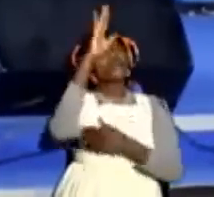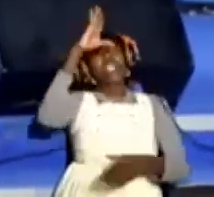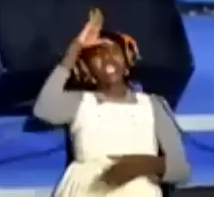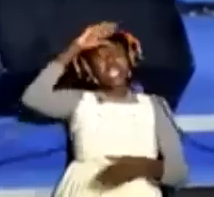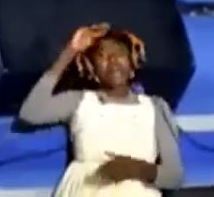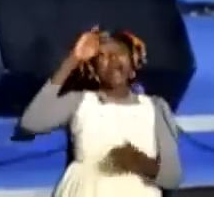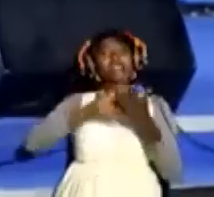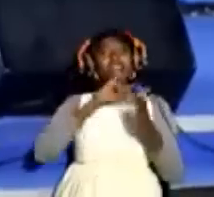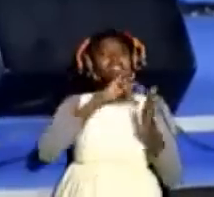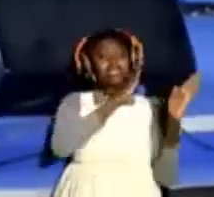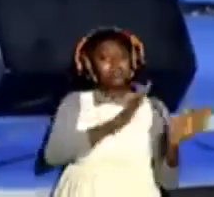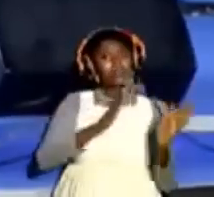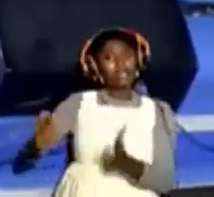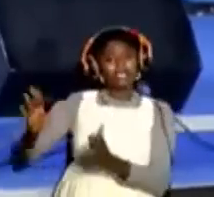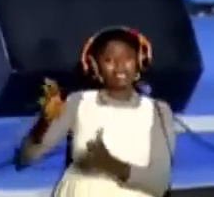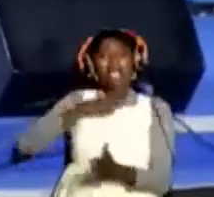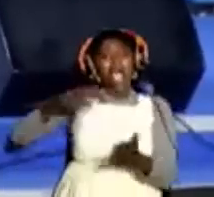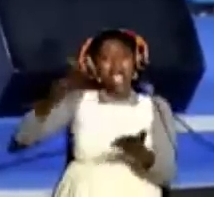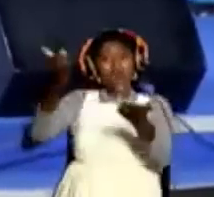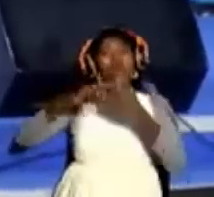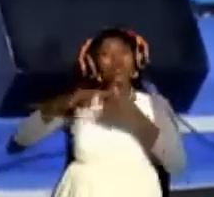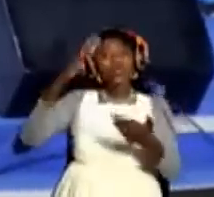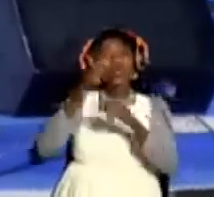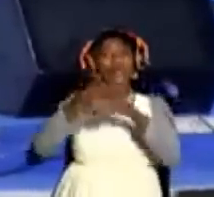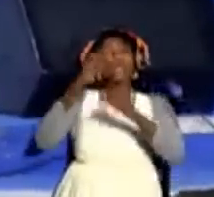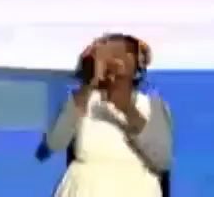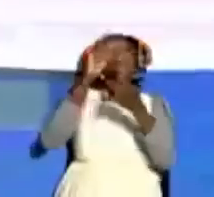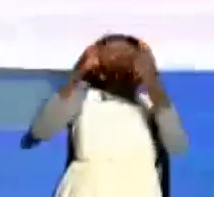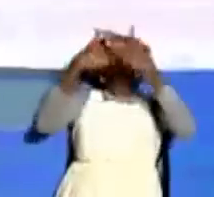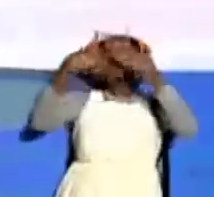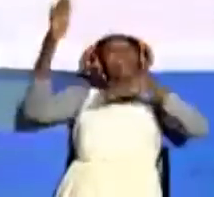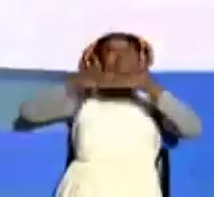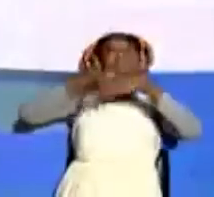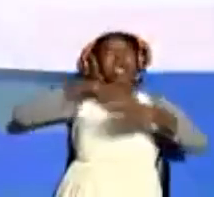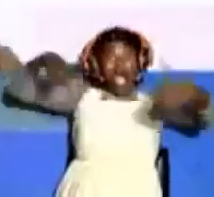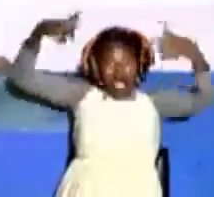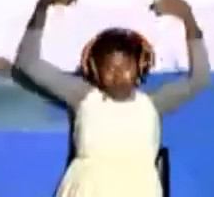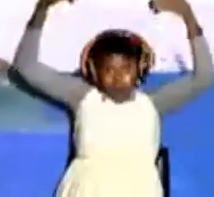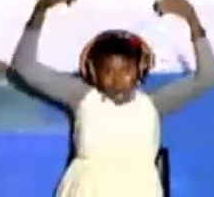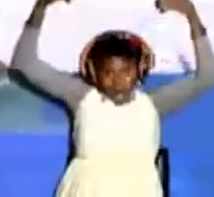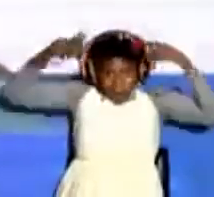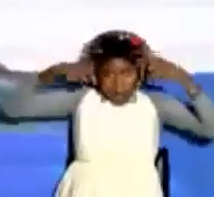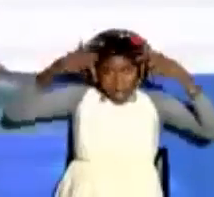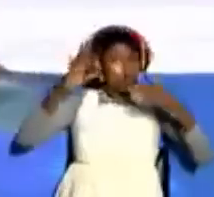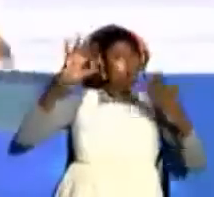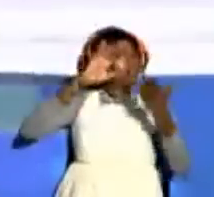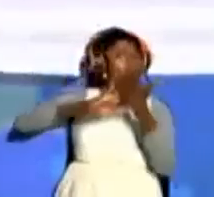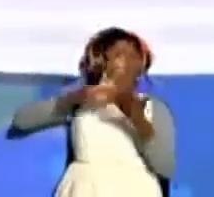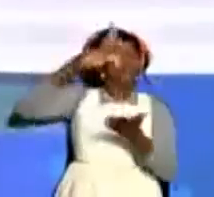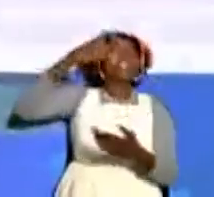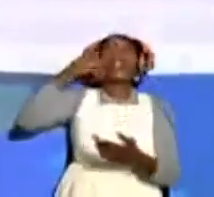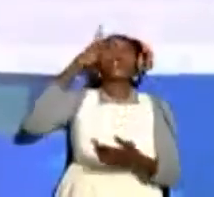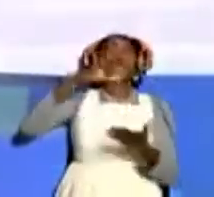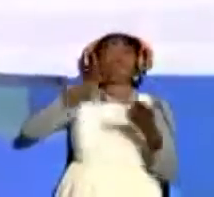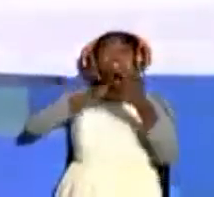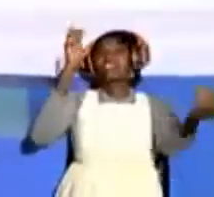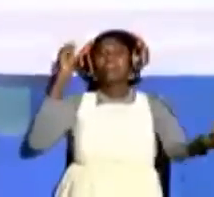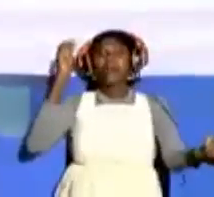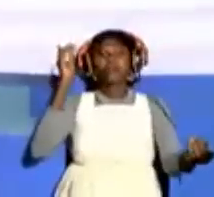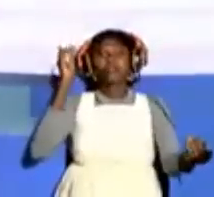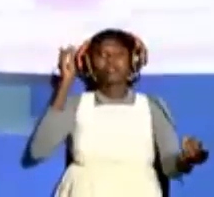is planning, the woman that wants to make it to heaven and wear the crown of glory must depart.